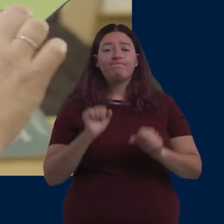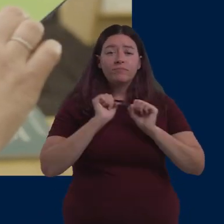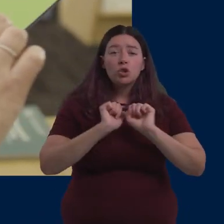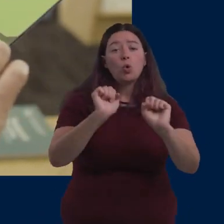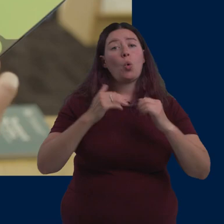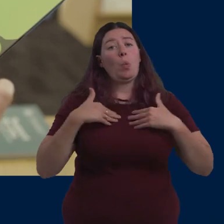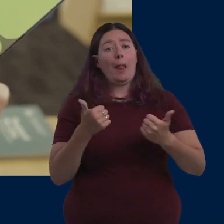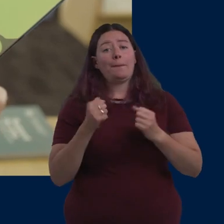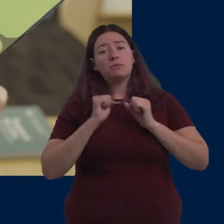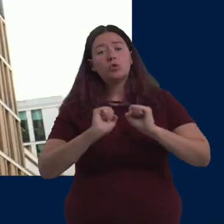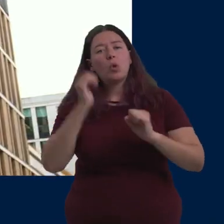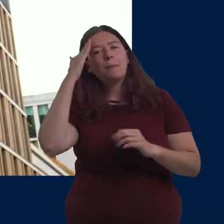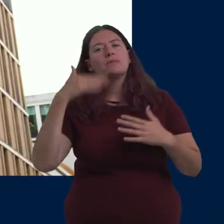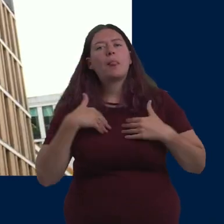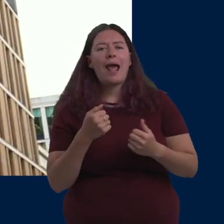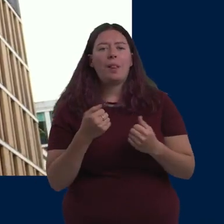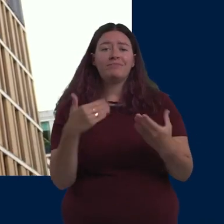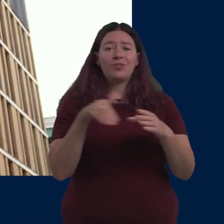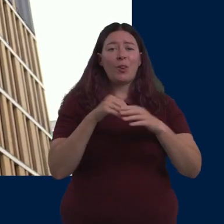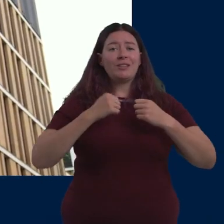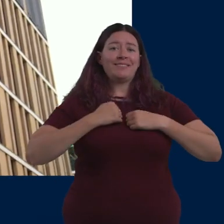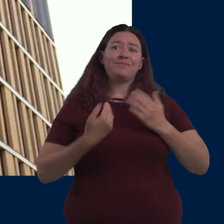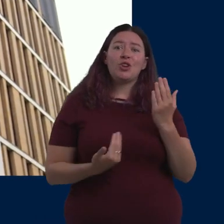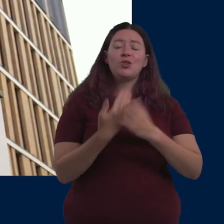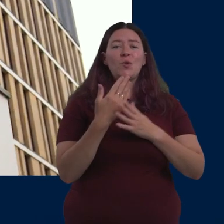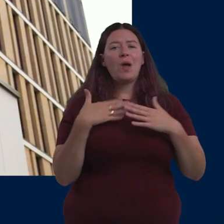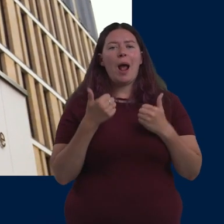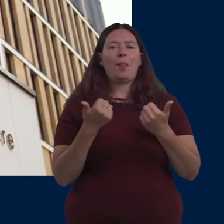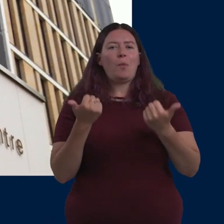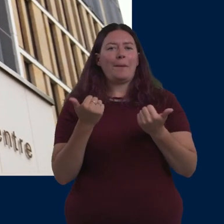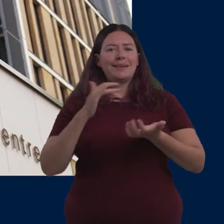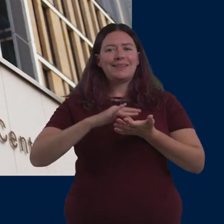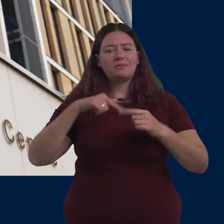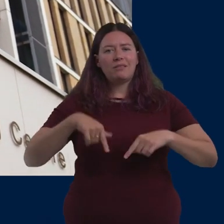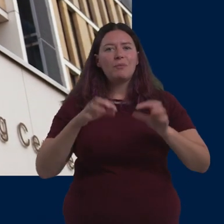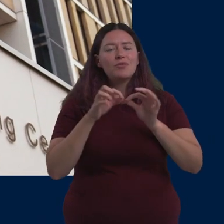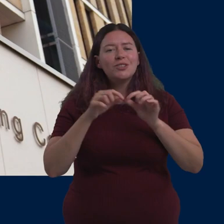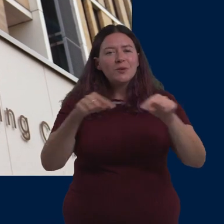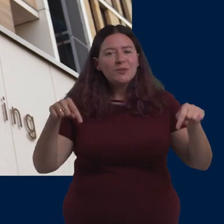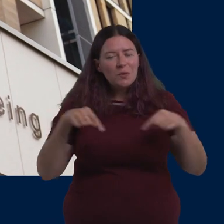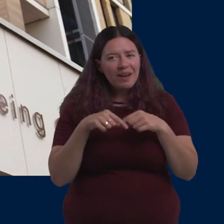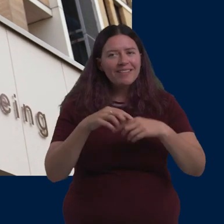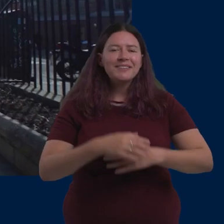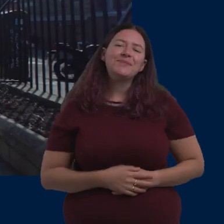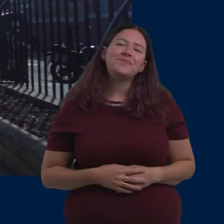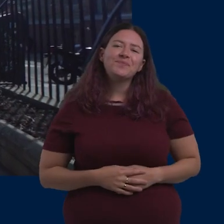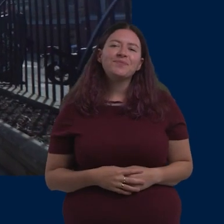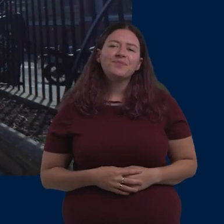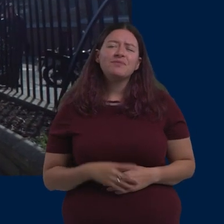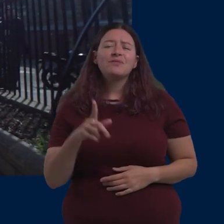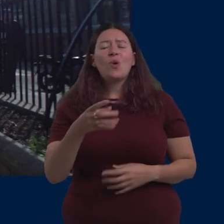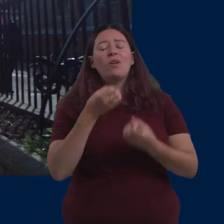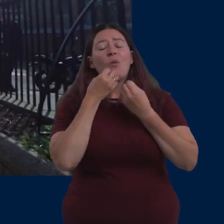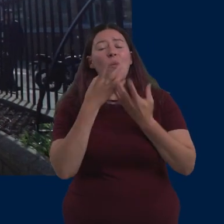your well-being and mental health, including our new Health and Wellbeing Centre right in the middle of Bristow Square. Have a